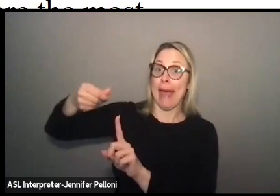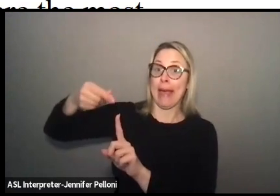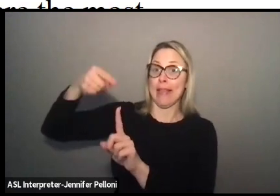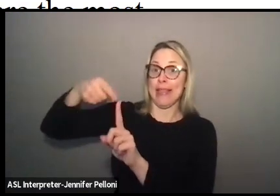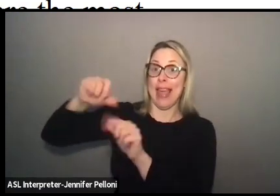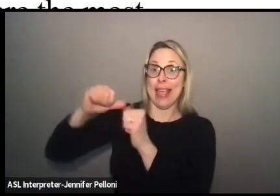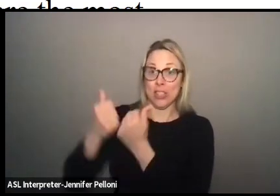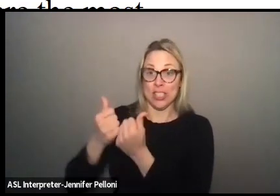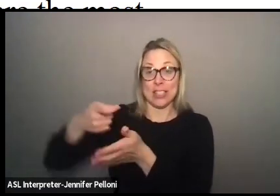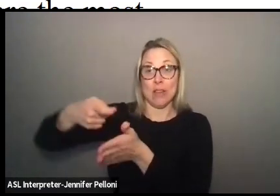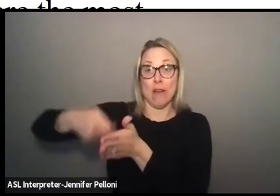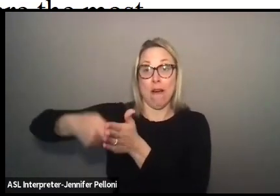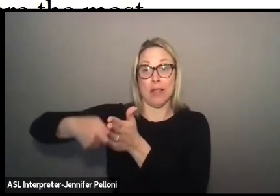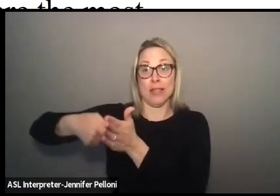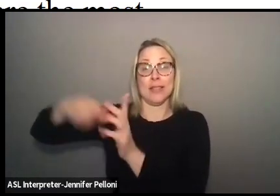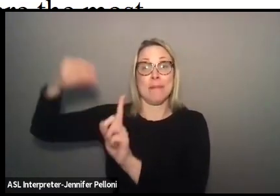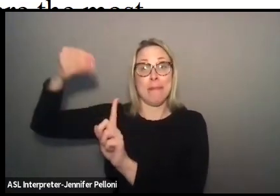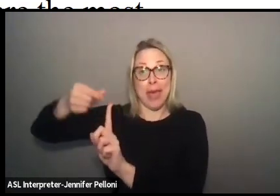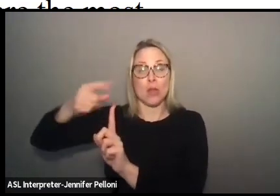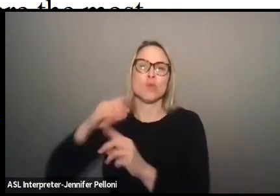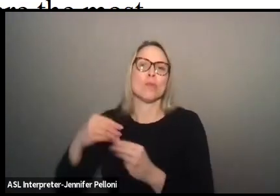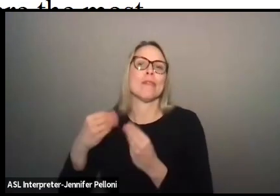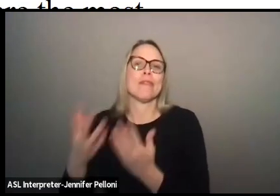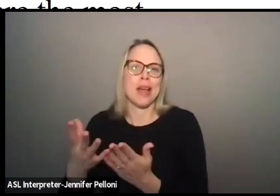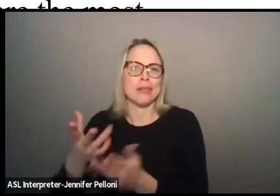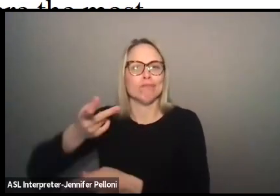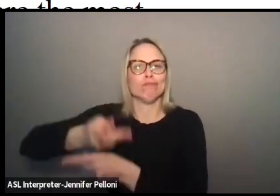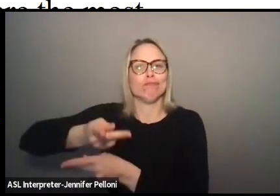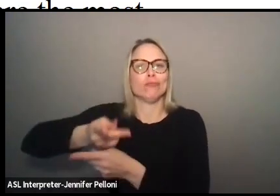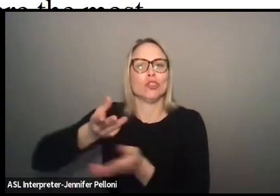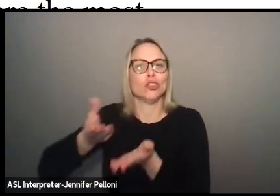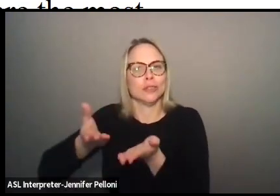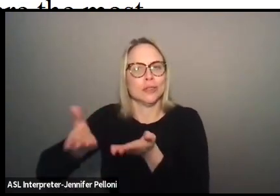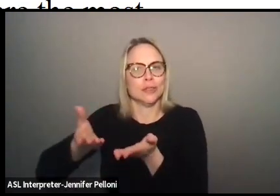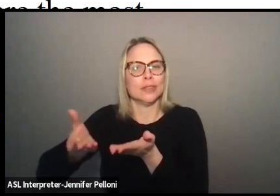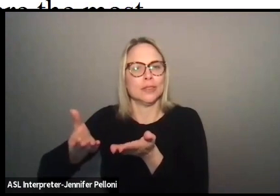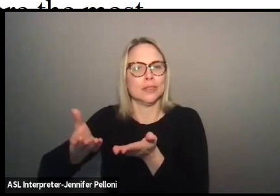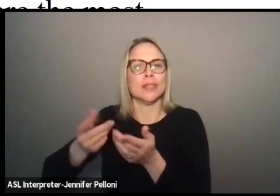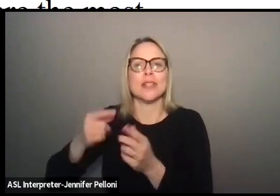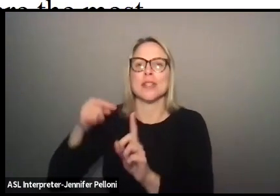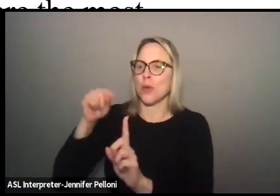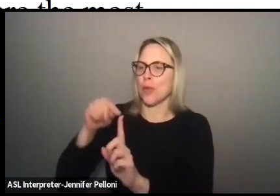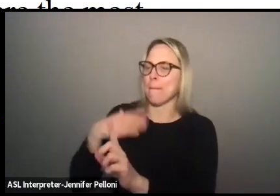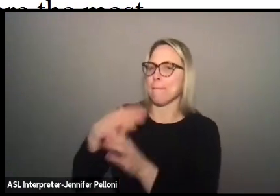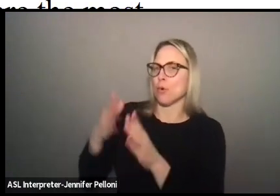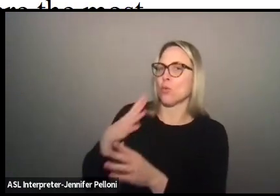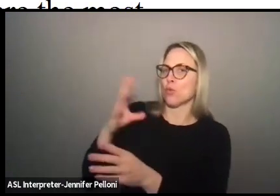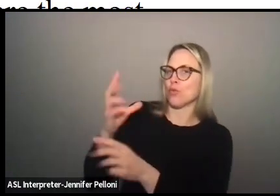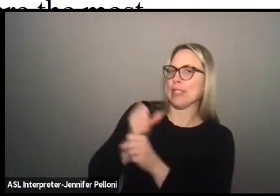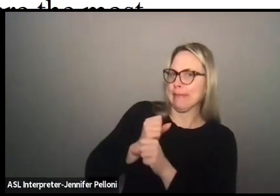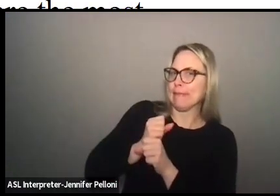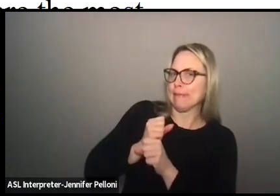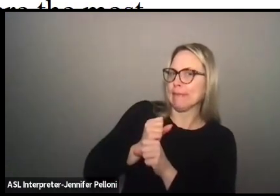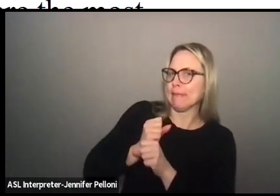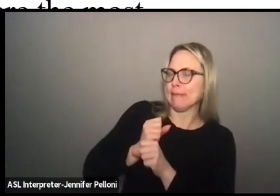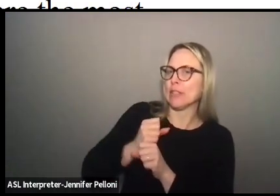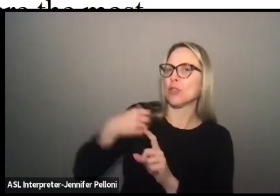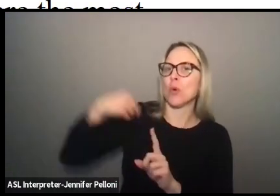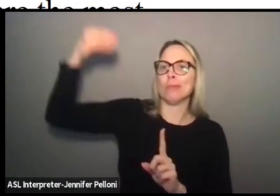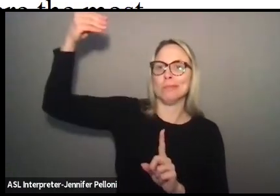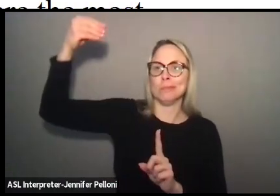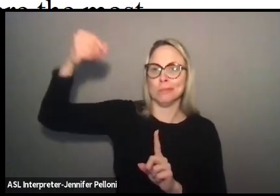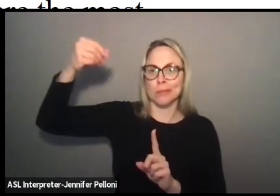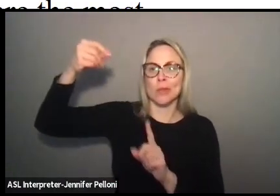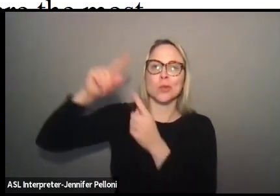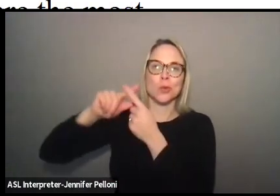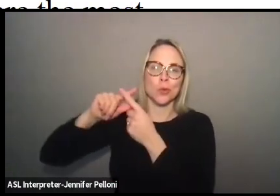agency's costs in delivering much of the services that they're to receive through that group home